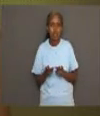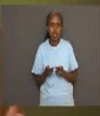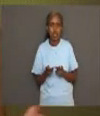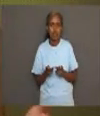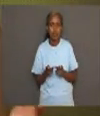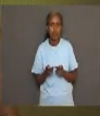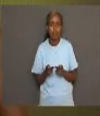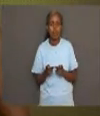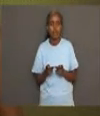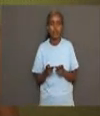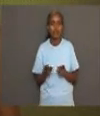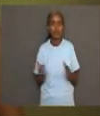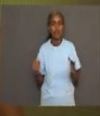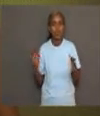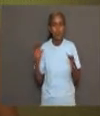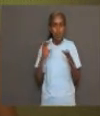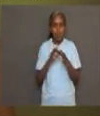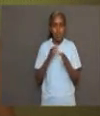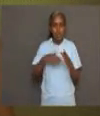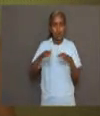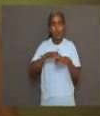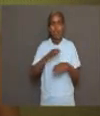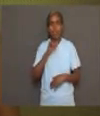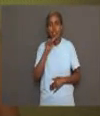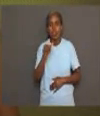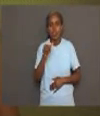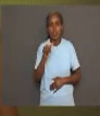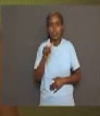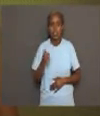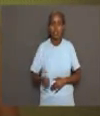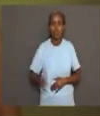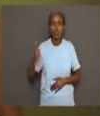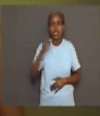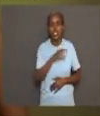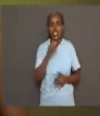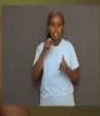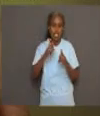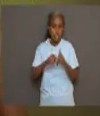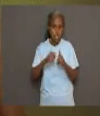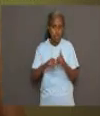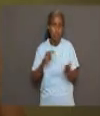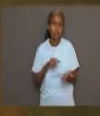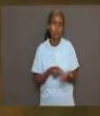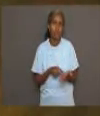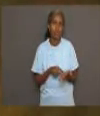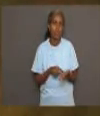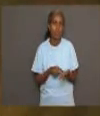space in order to uncover their origin and terminal